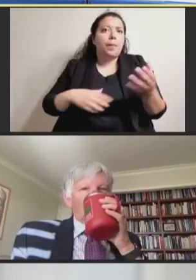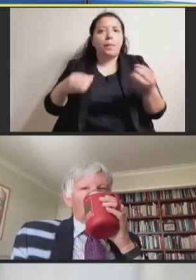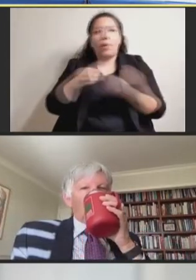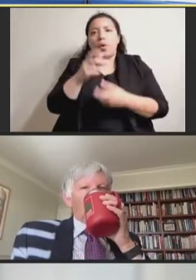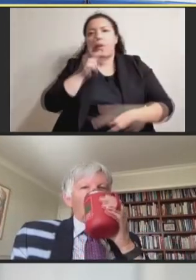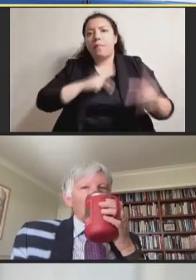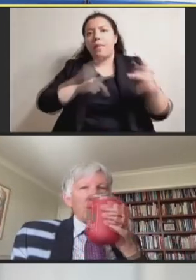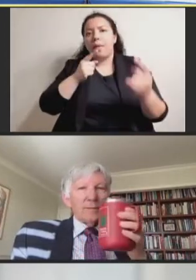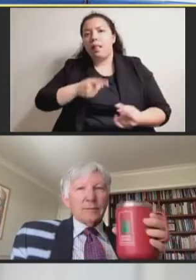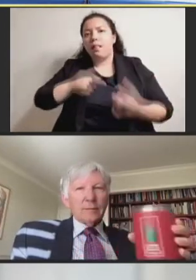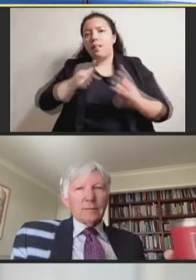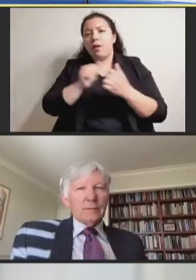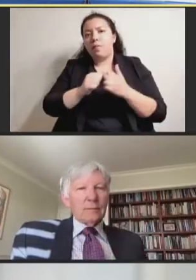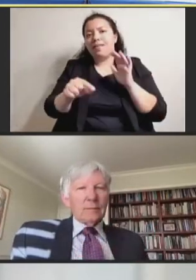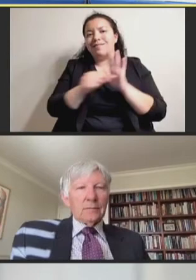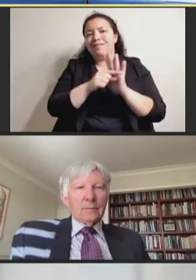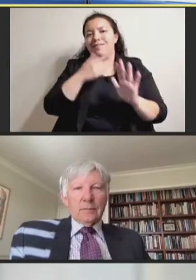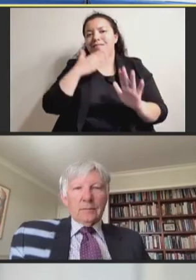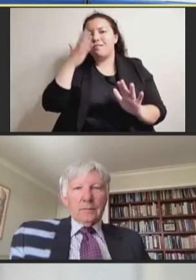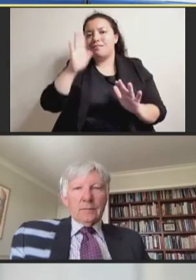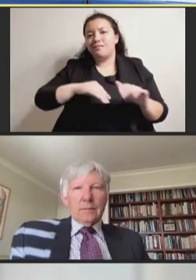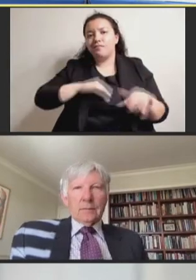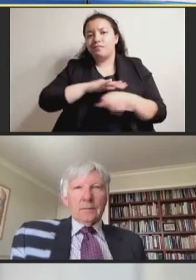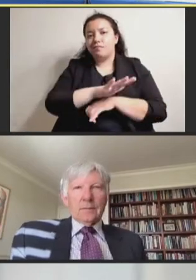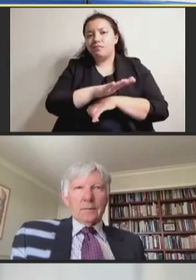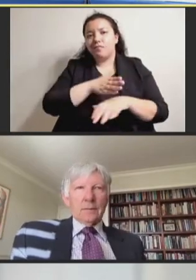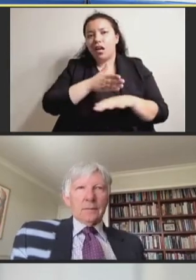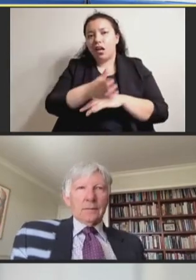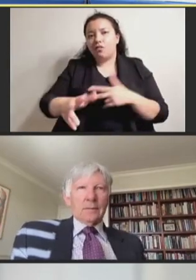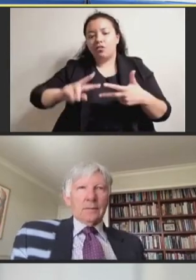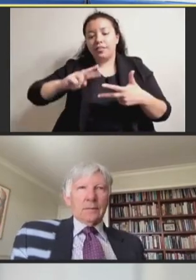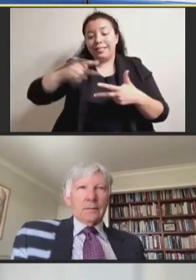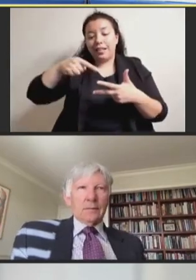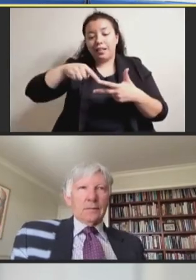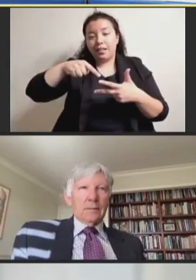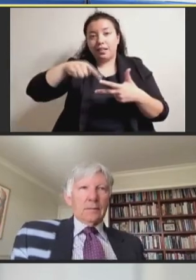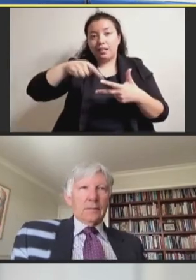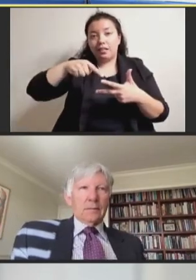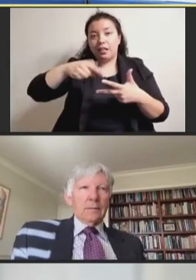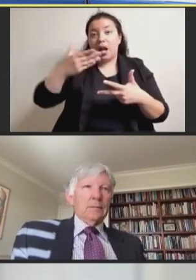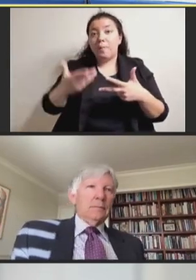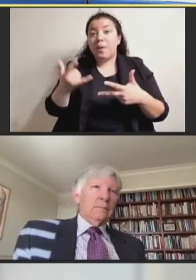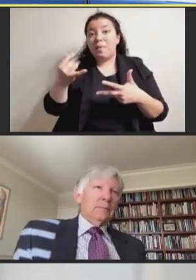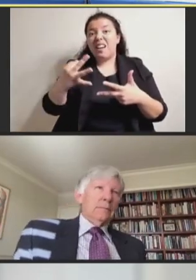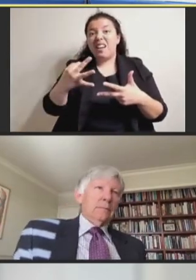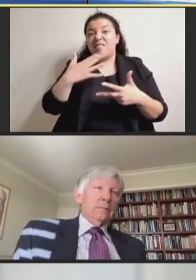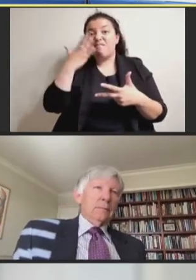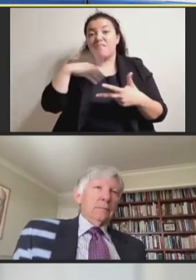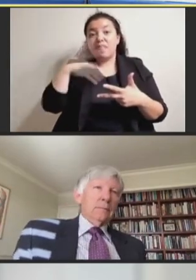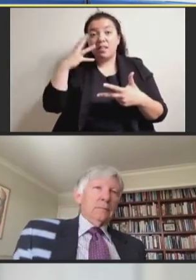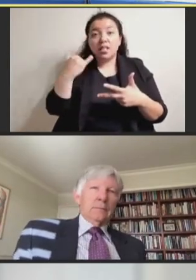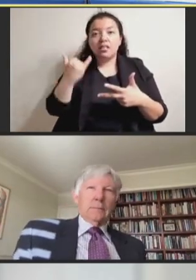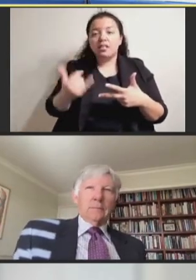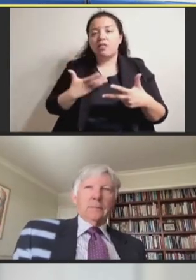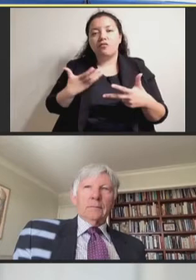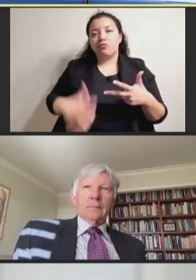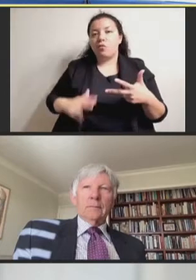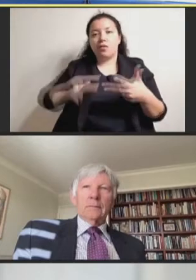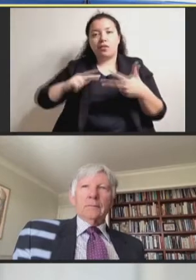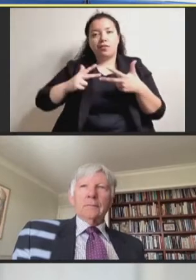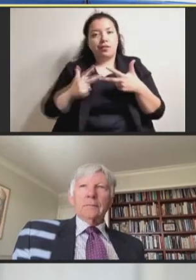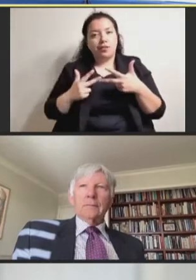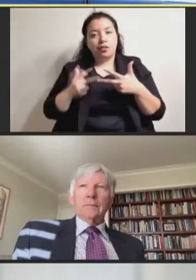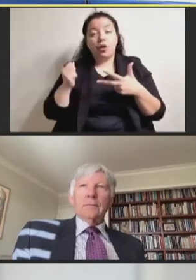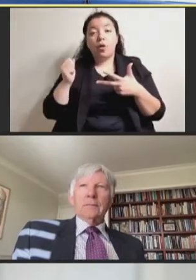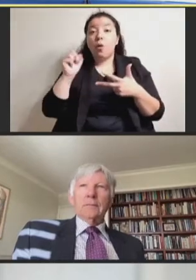dose maybe are less likely to want to get a booster in the first place. Or on the flip side,